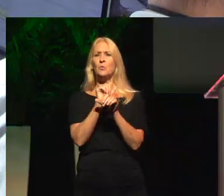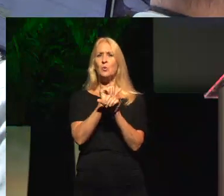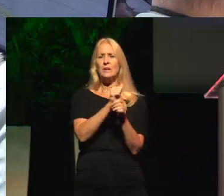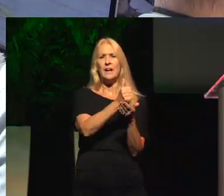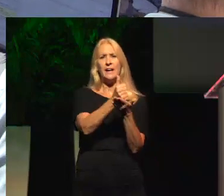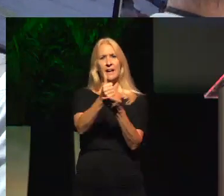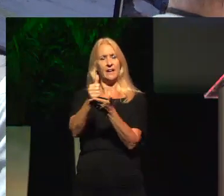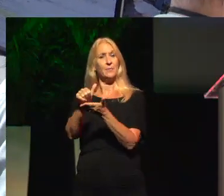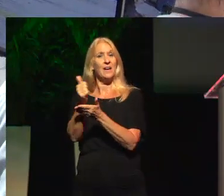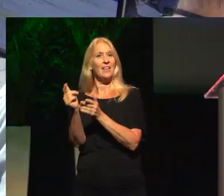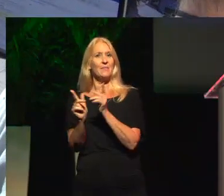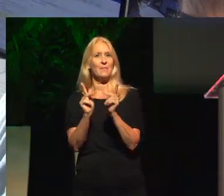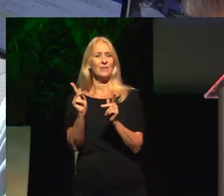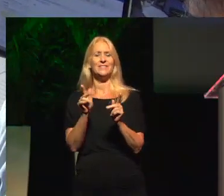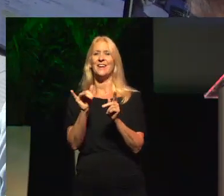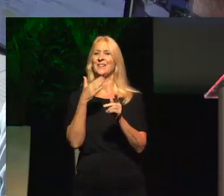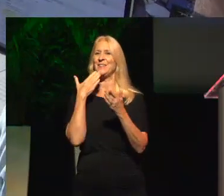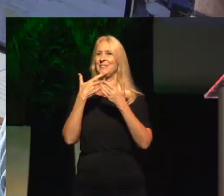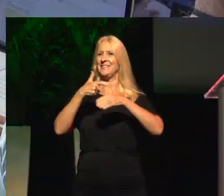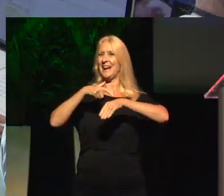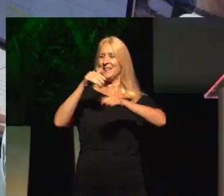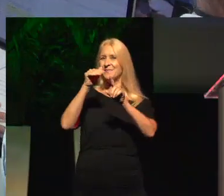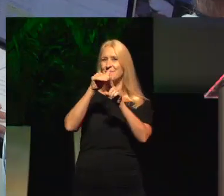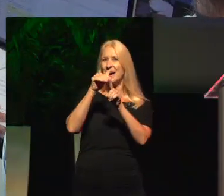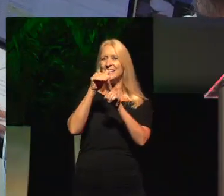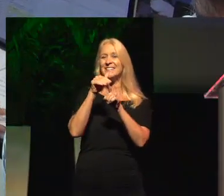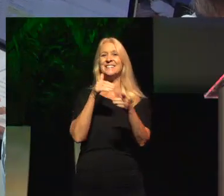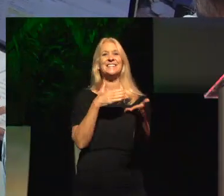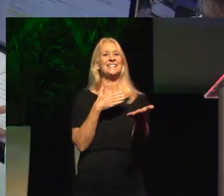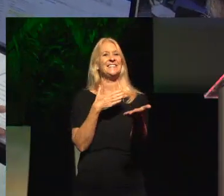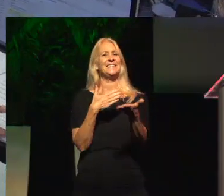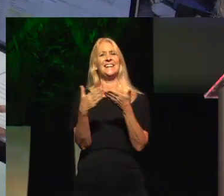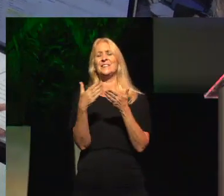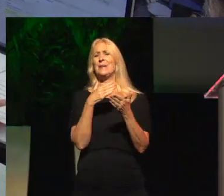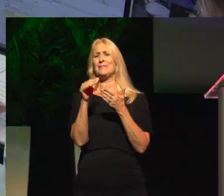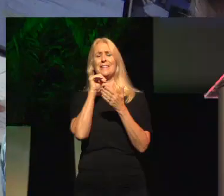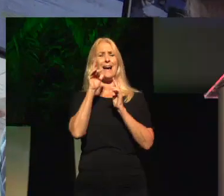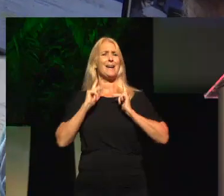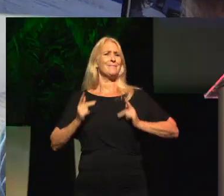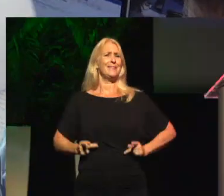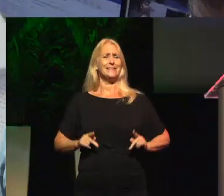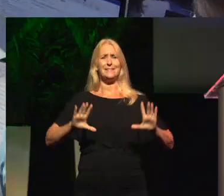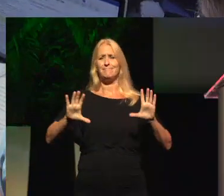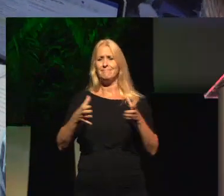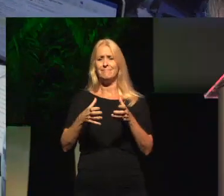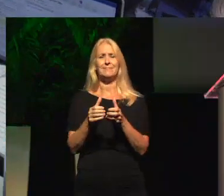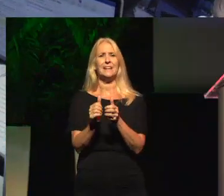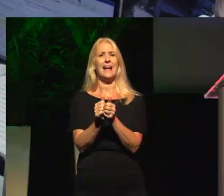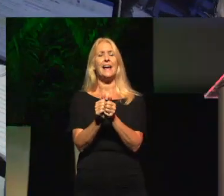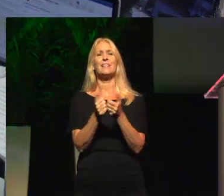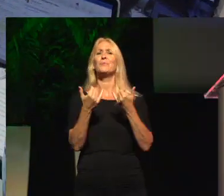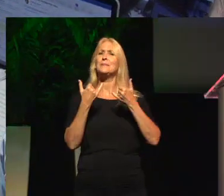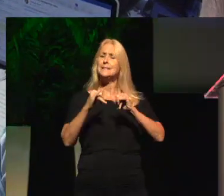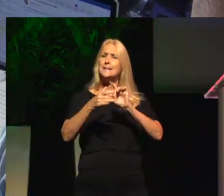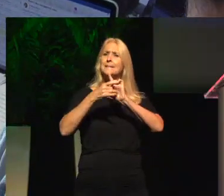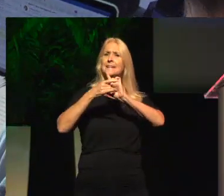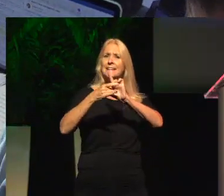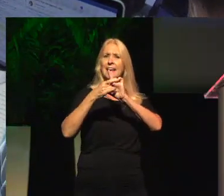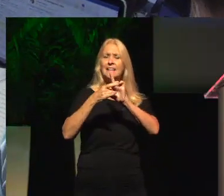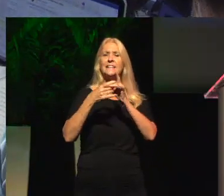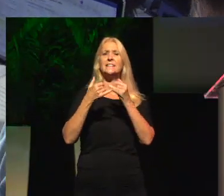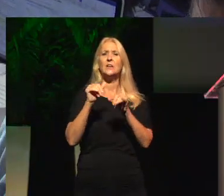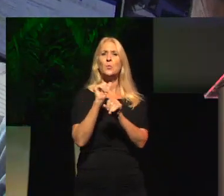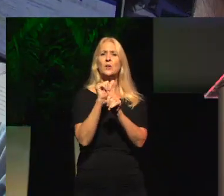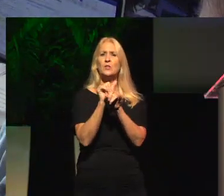others. This is also a good time to remind you that even though we aren't physically together right now, we're still connected and working toward the